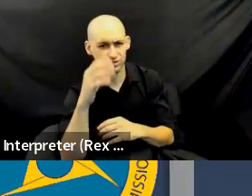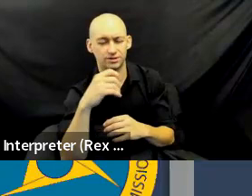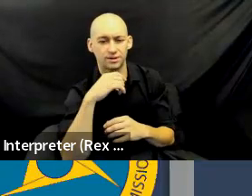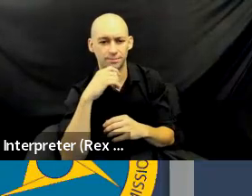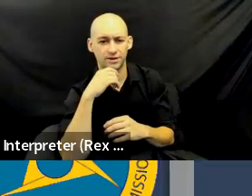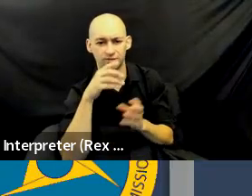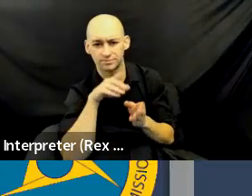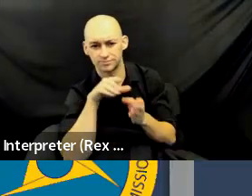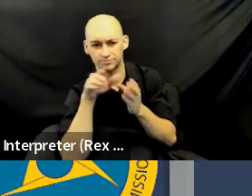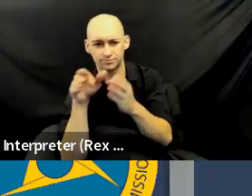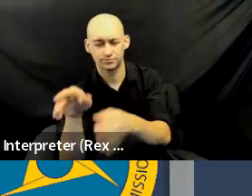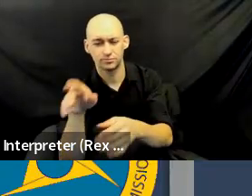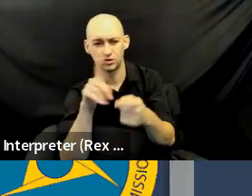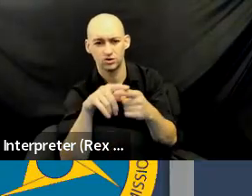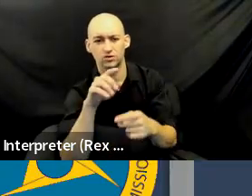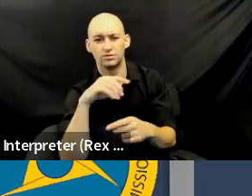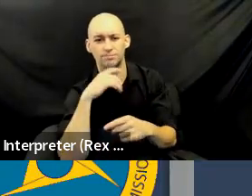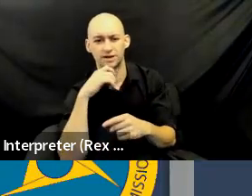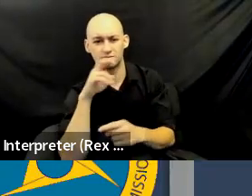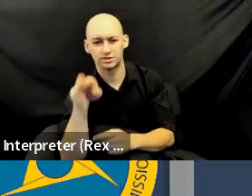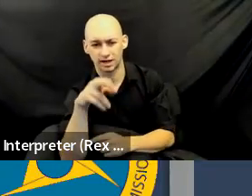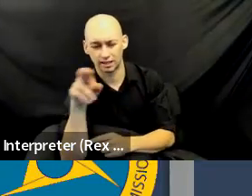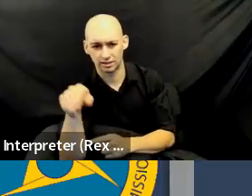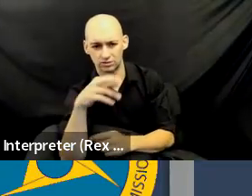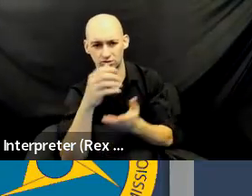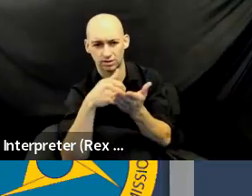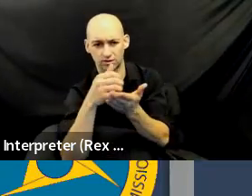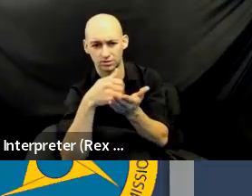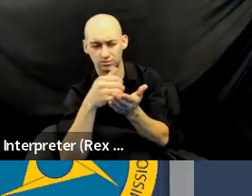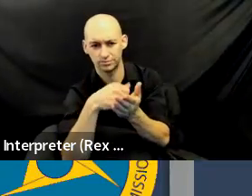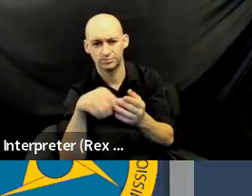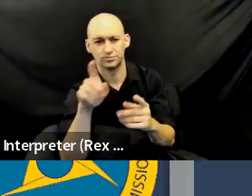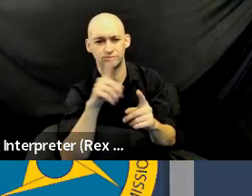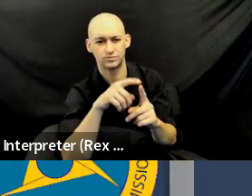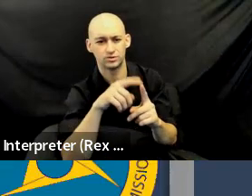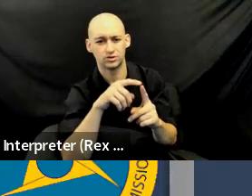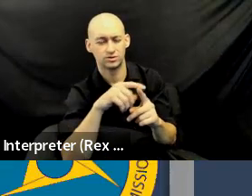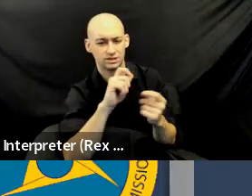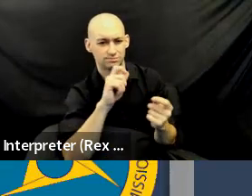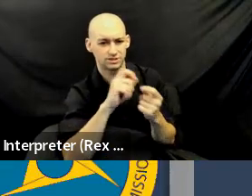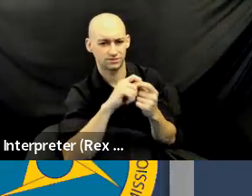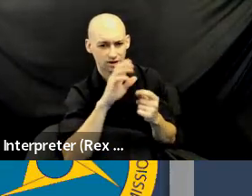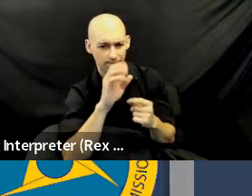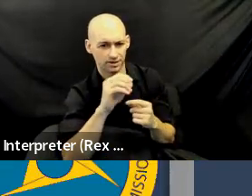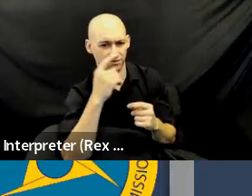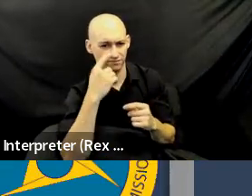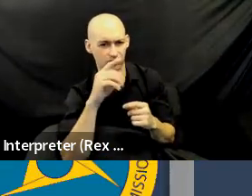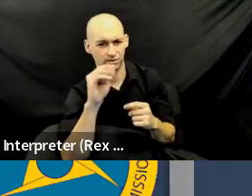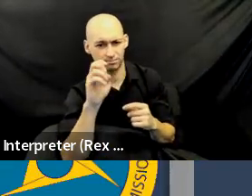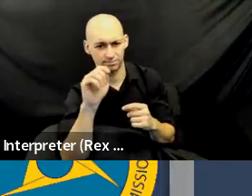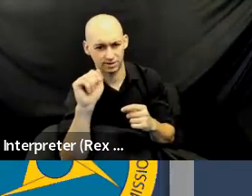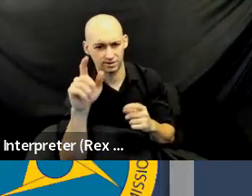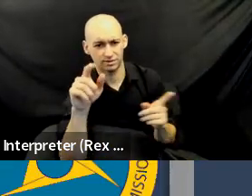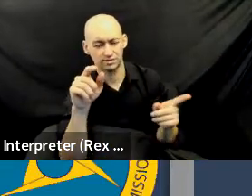went to particular metal recyclers and collectors, to particular companies for the metals. And